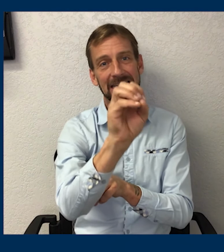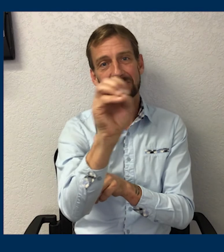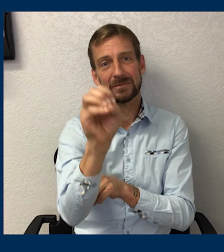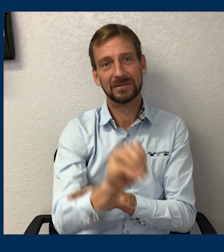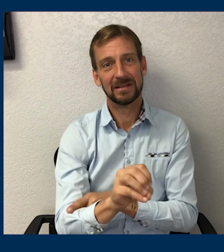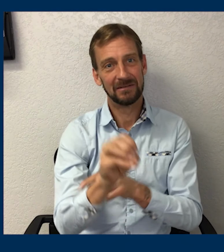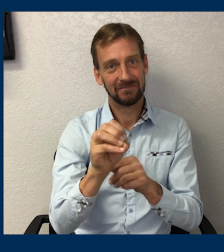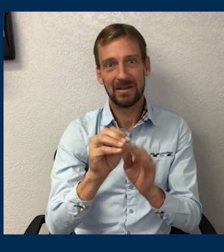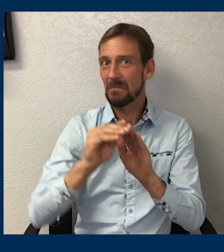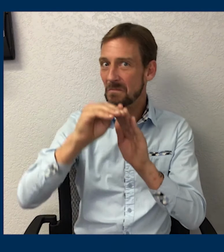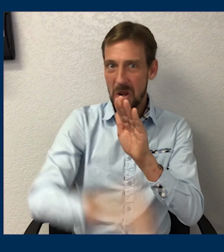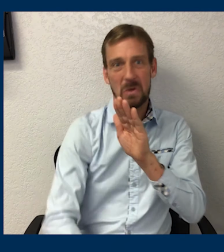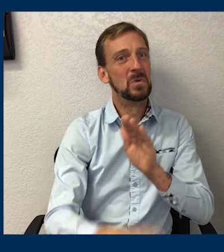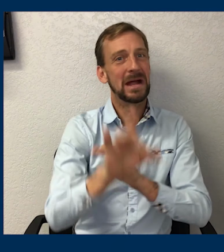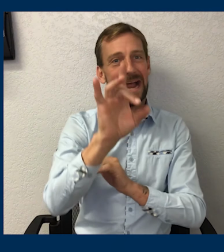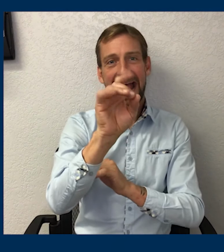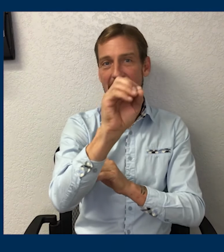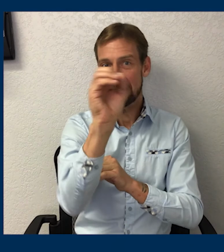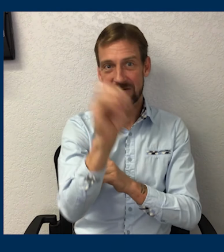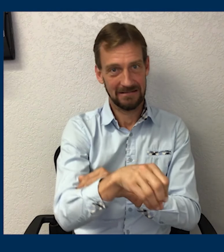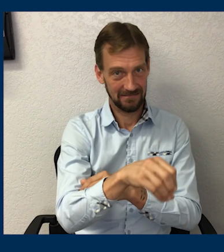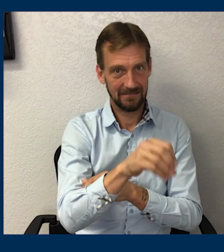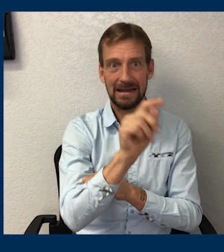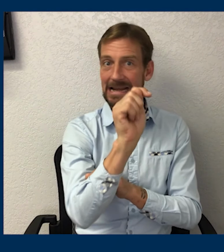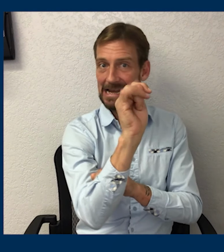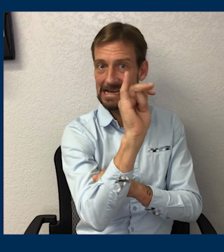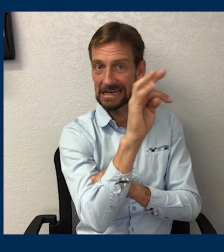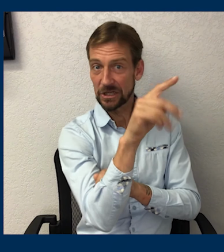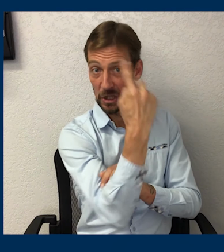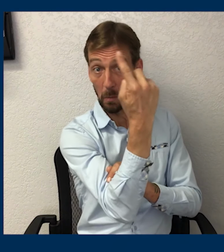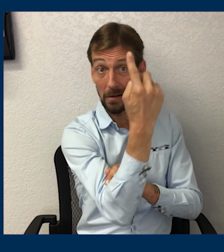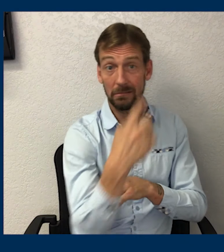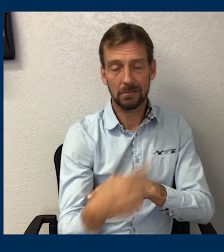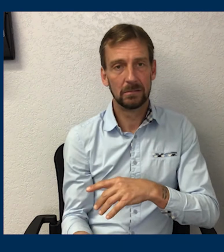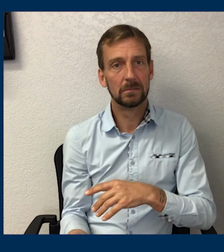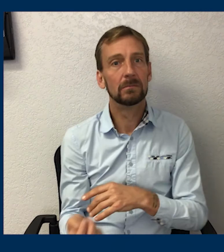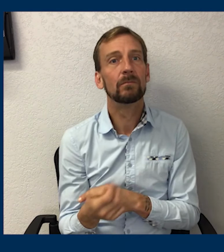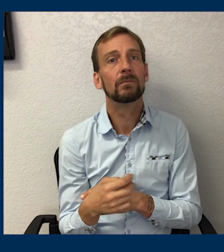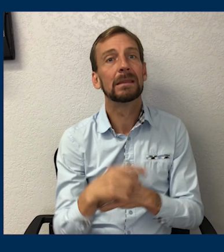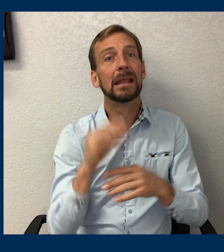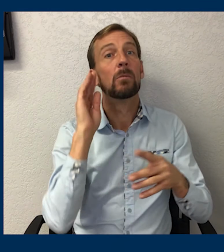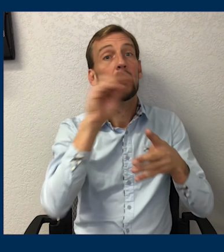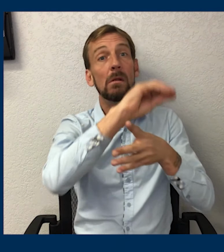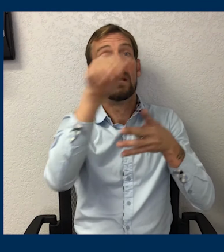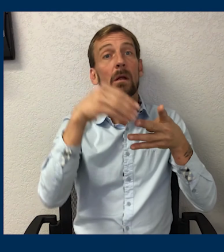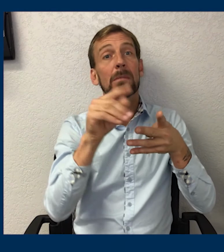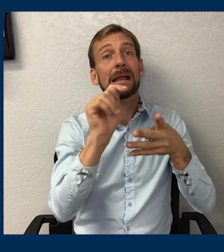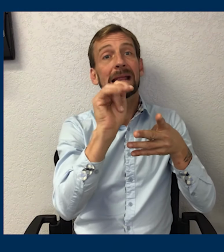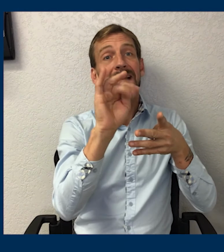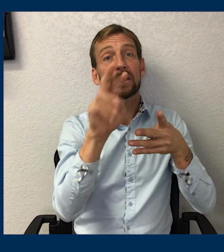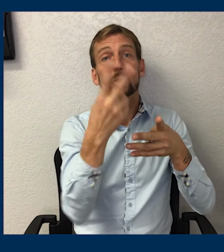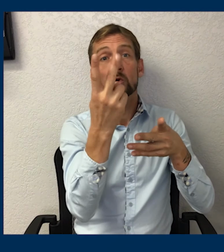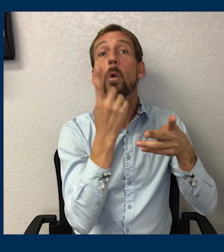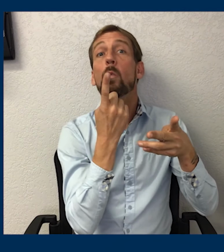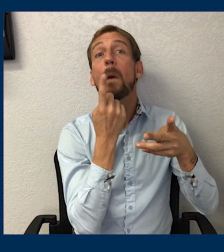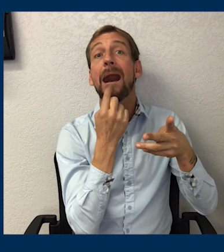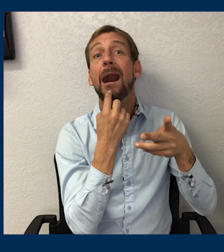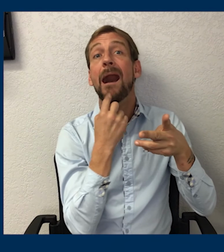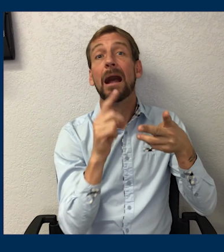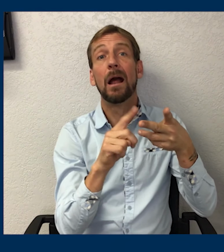again, well below the 8% that would put us in Tier 1. It would move us into Tier 2 red. So